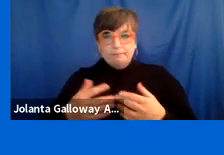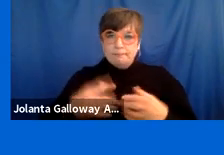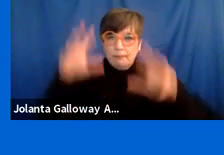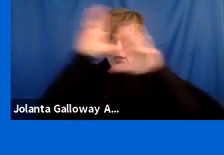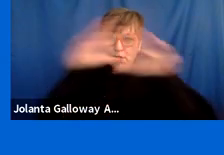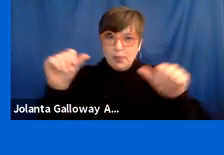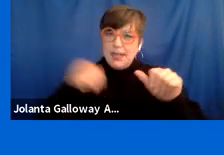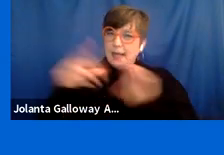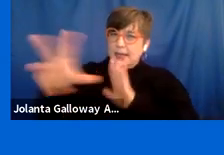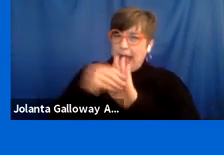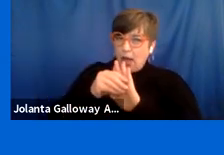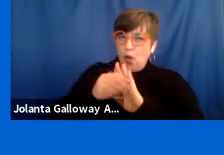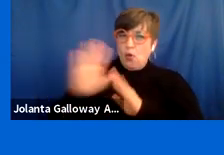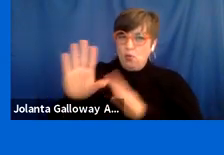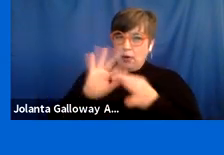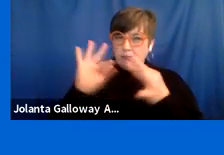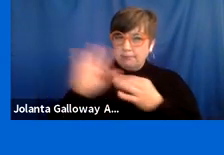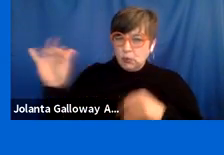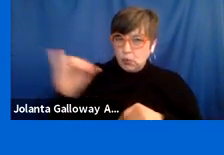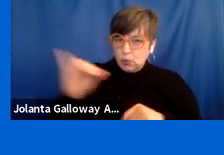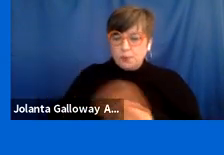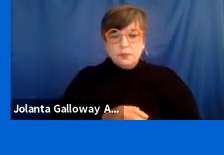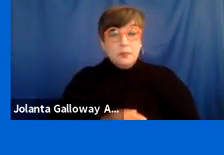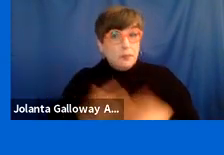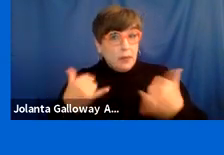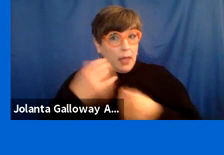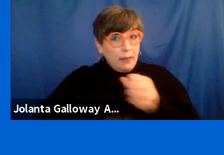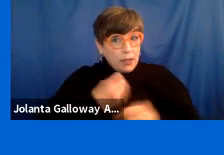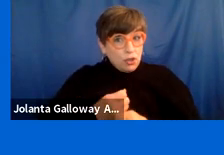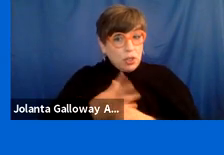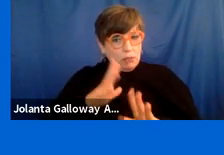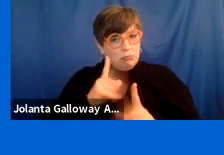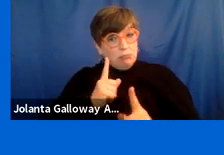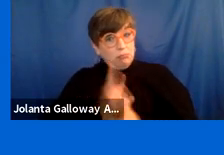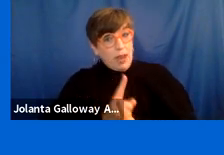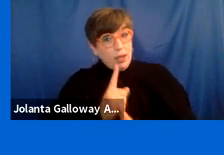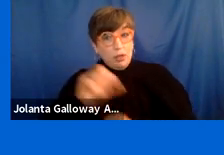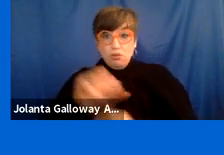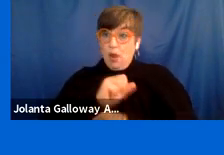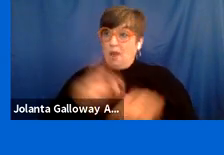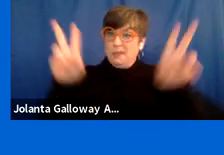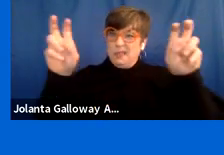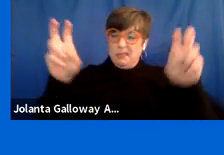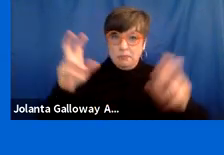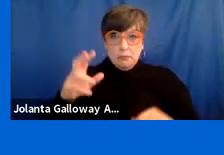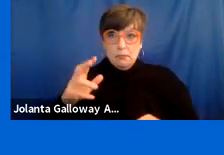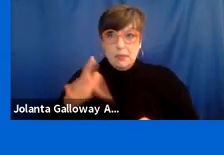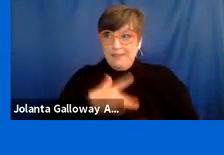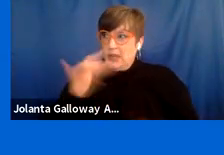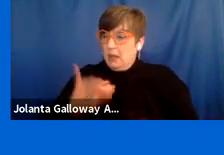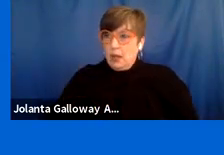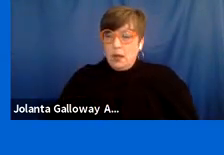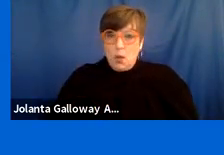superintendent brought forth this evening. This year, doing our regular jobs has taken what has felt like an extraordinary